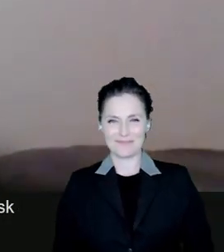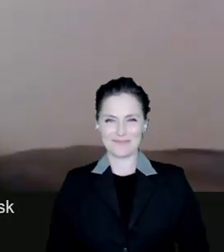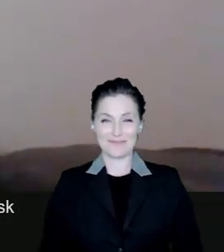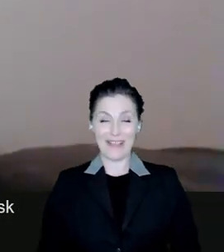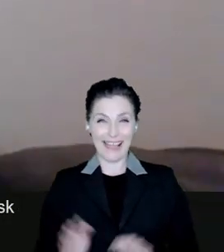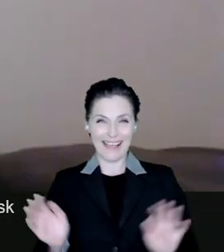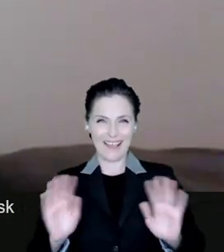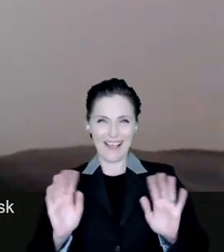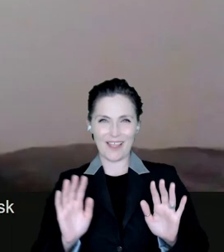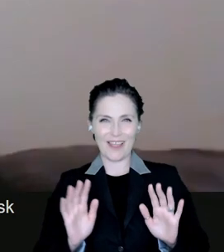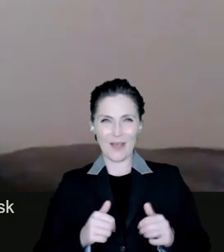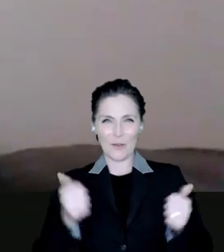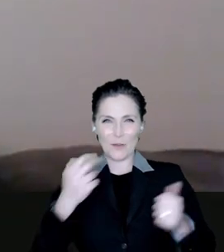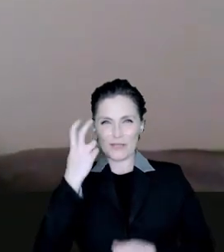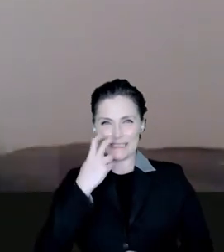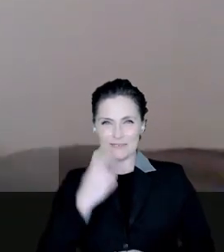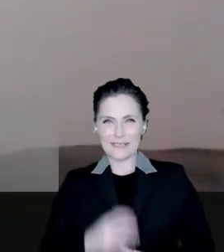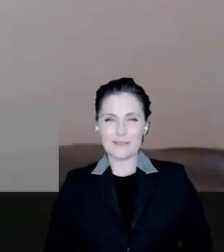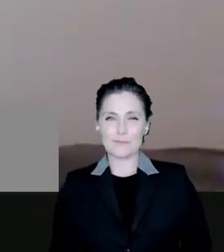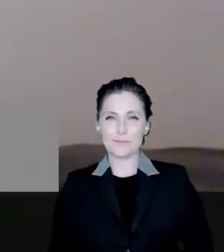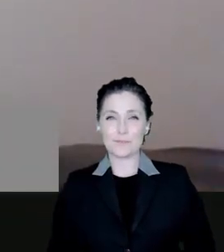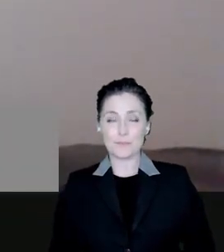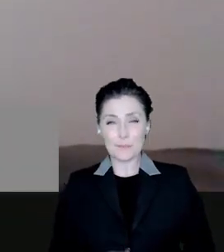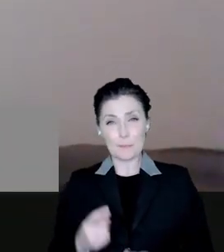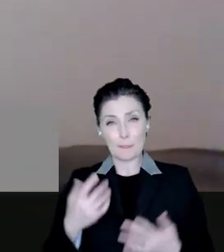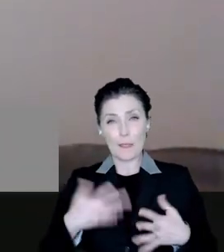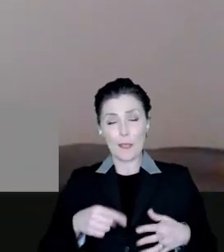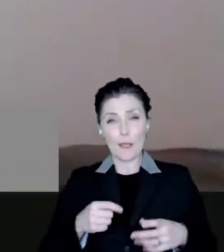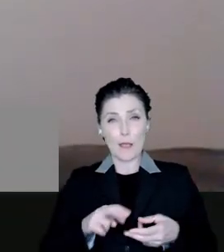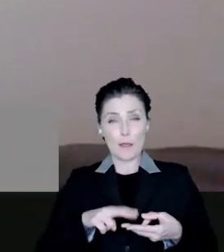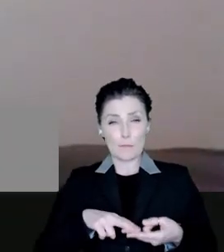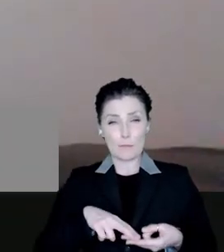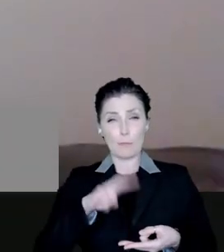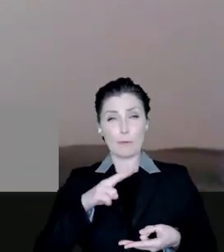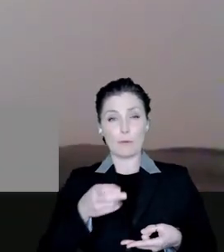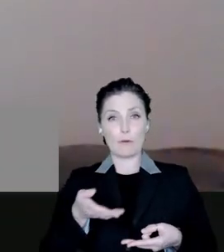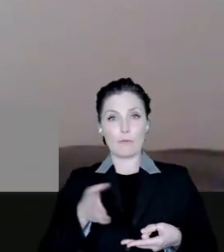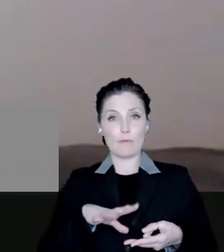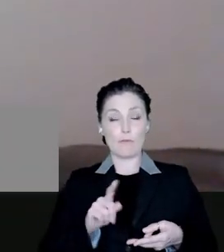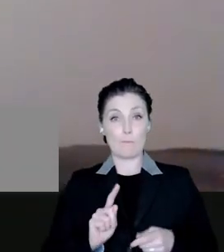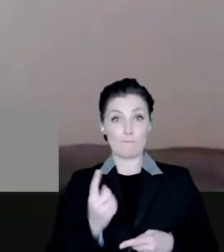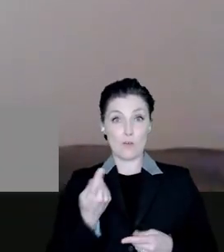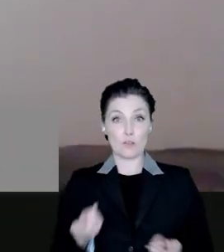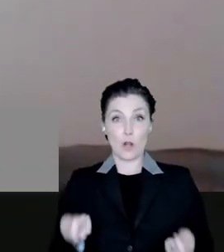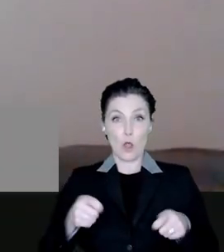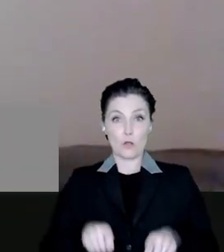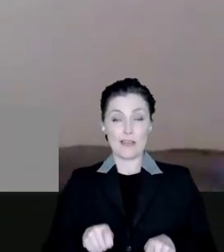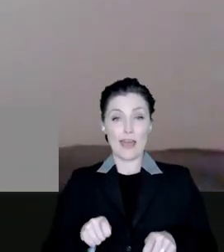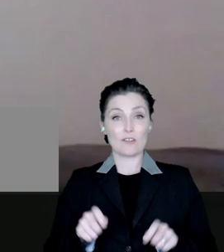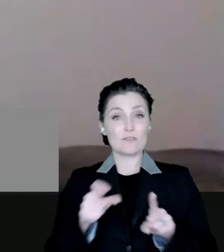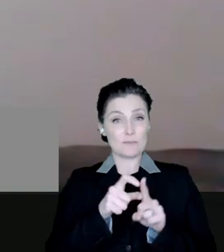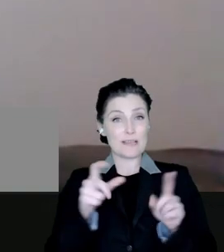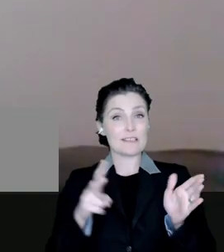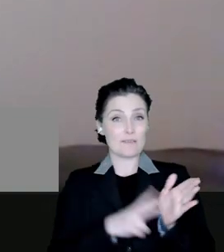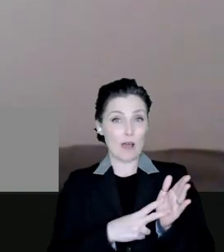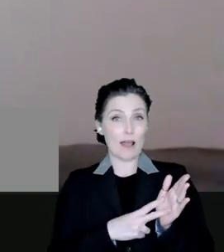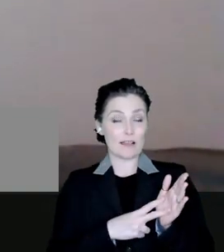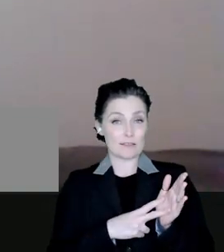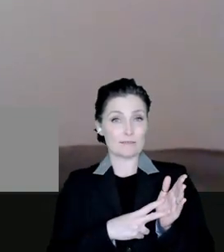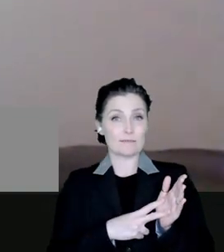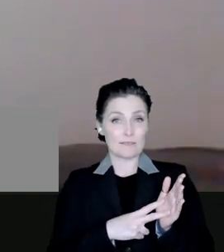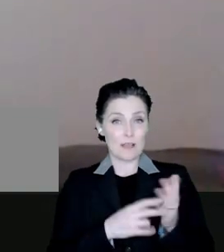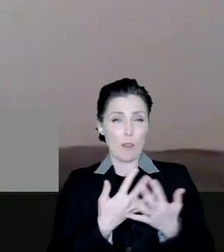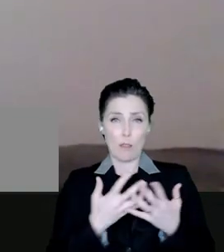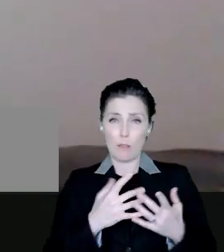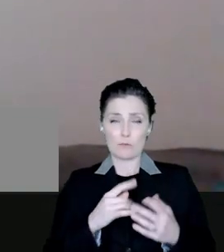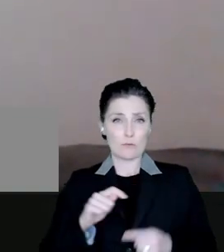Hello, good evening. There has been a rise since the COVID first lockdown of domestic abuse and the high rates of murders